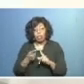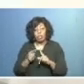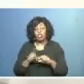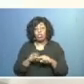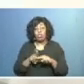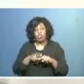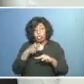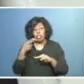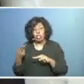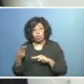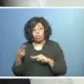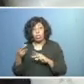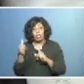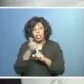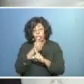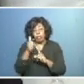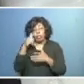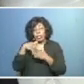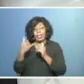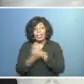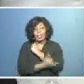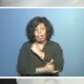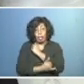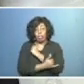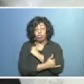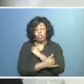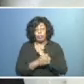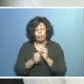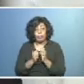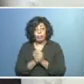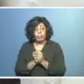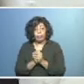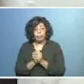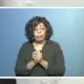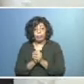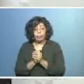level of abuse in this country. Carla Palmer, ZNS Network News.